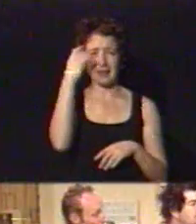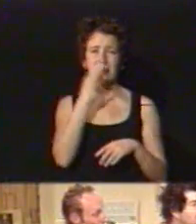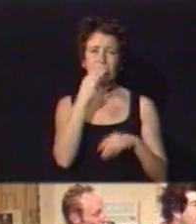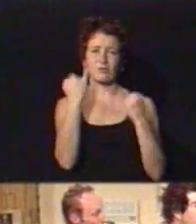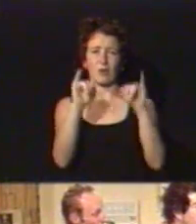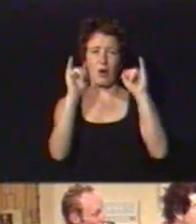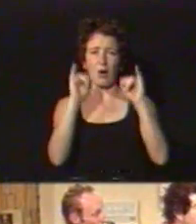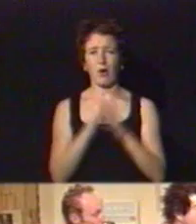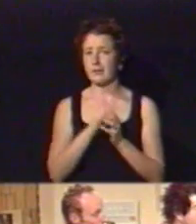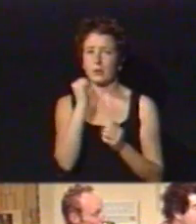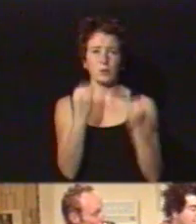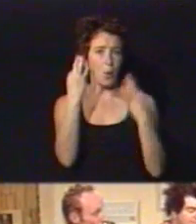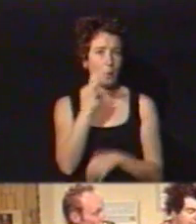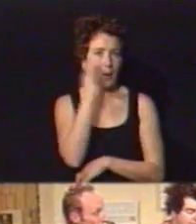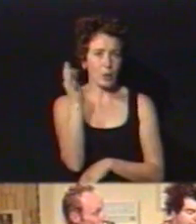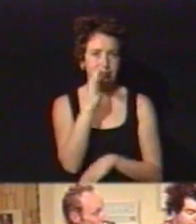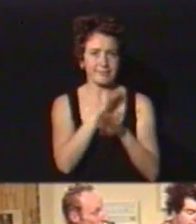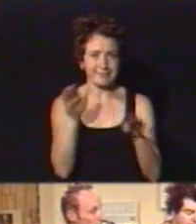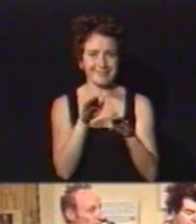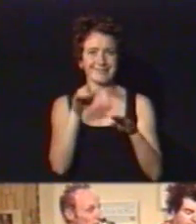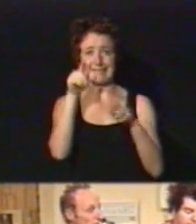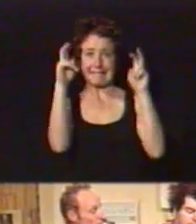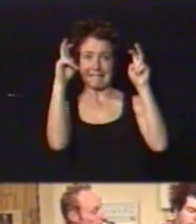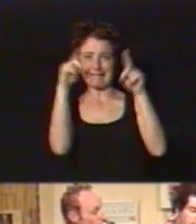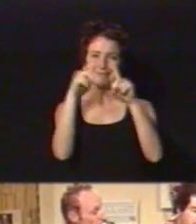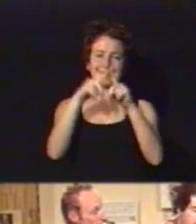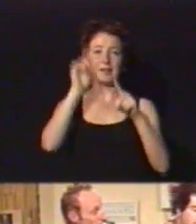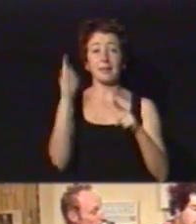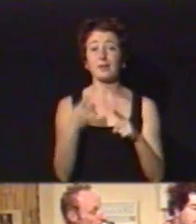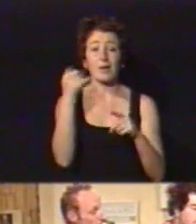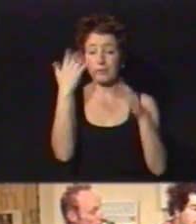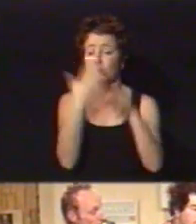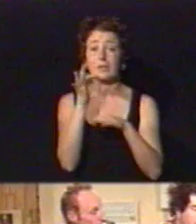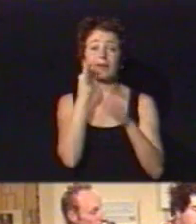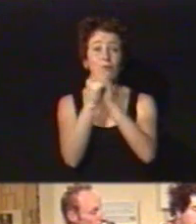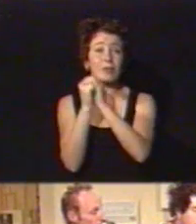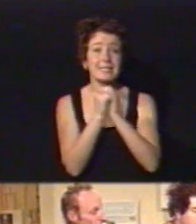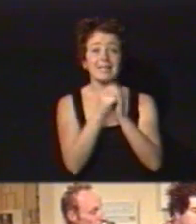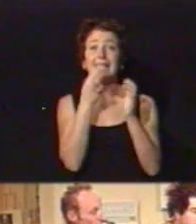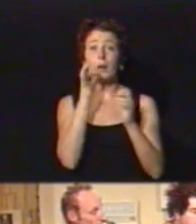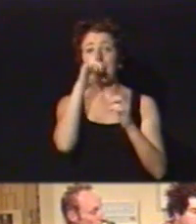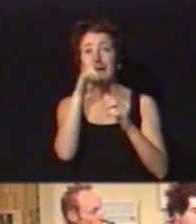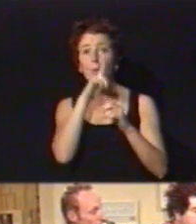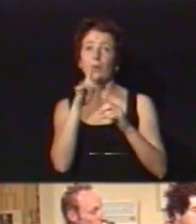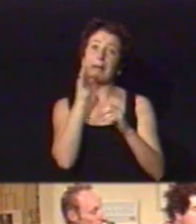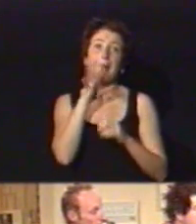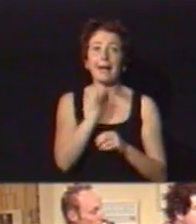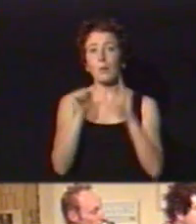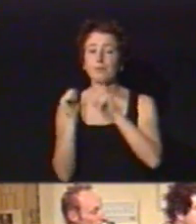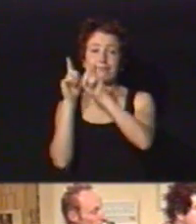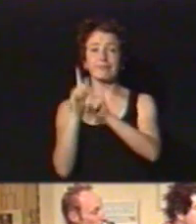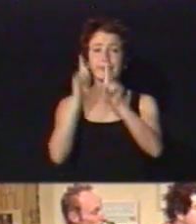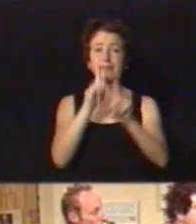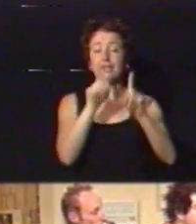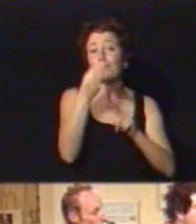What, a little bit of Weed? Yeah. So, but he's going to have lots. They're going to have lots of new friends and stuff. So Bill and Ben are coming back, and there are a